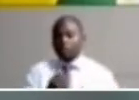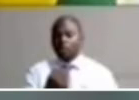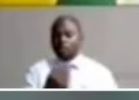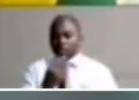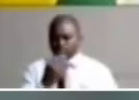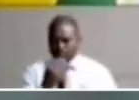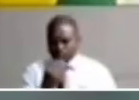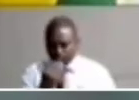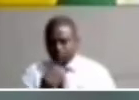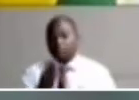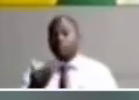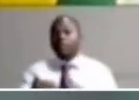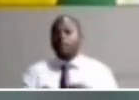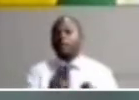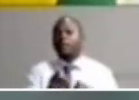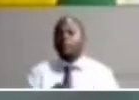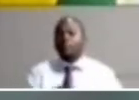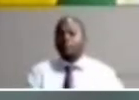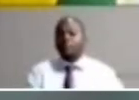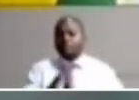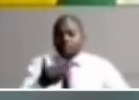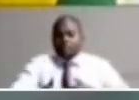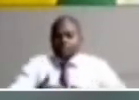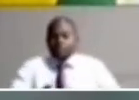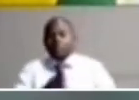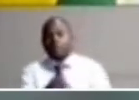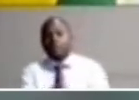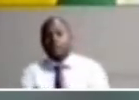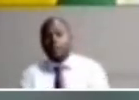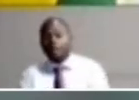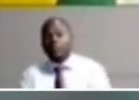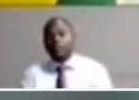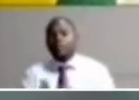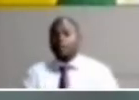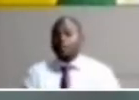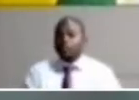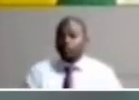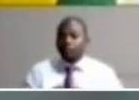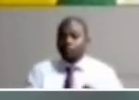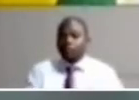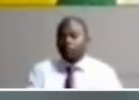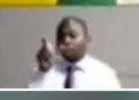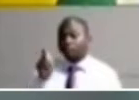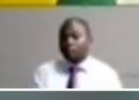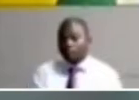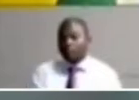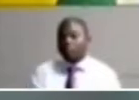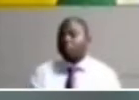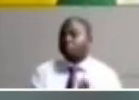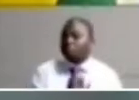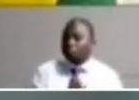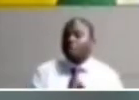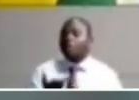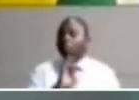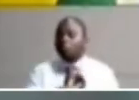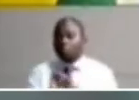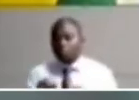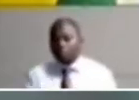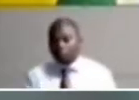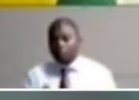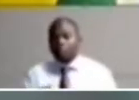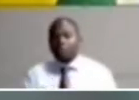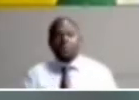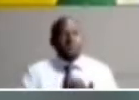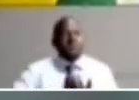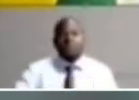other people, by not sitting too close to one another when the infected person has got no symptoms, and by